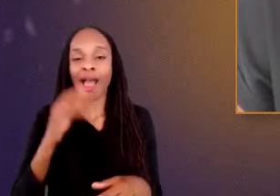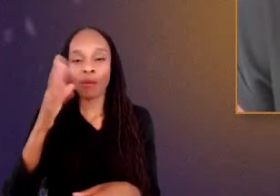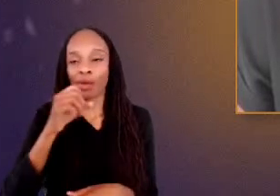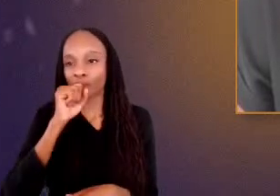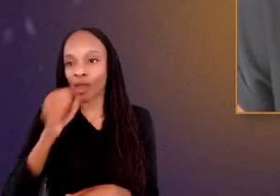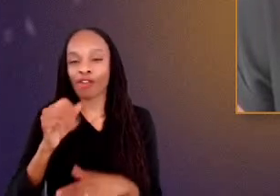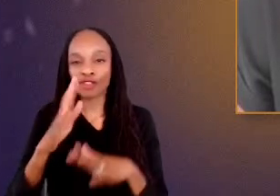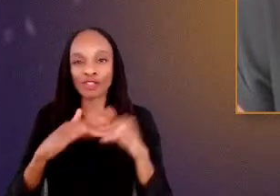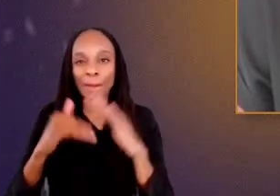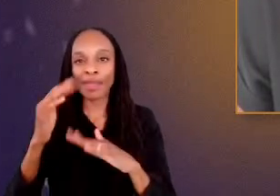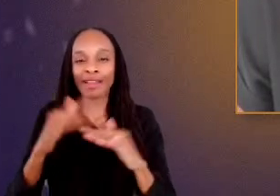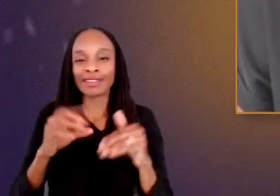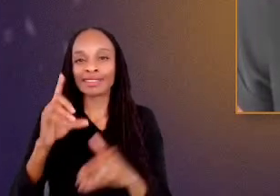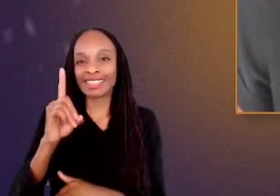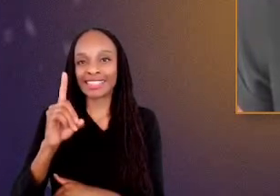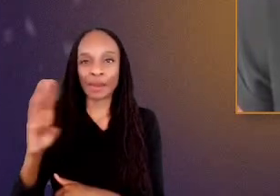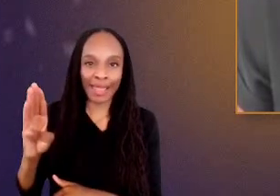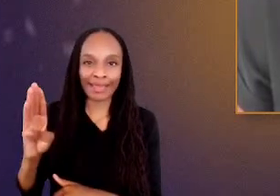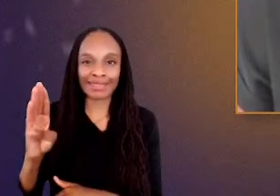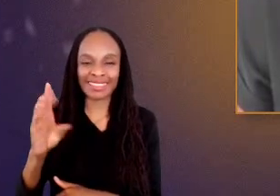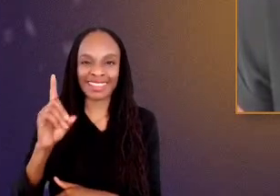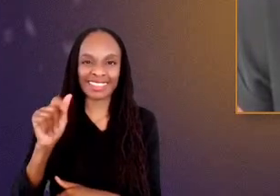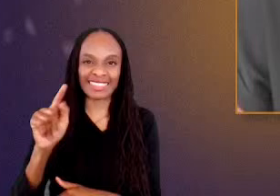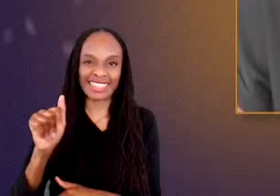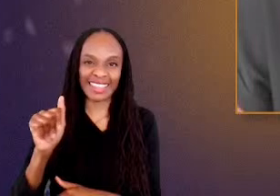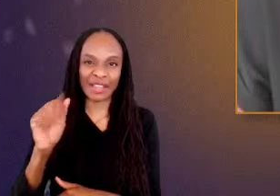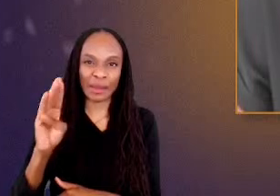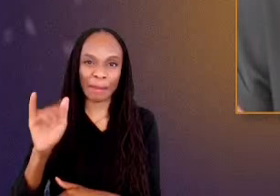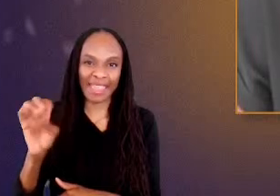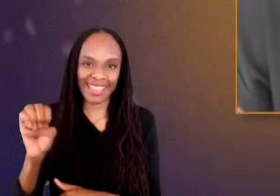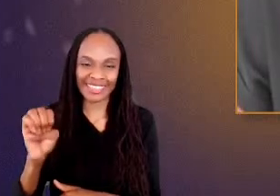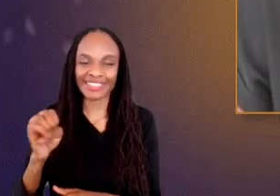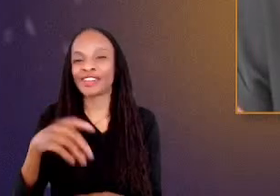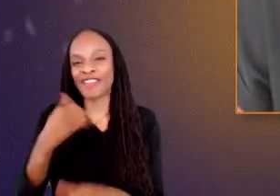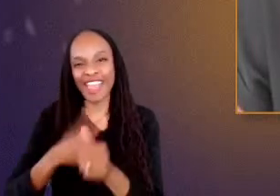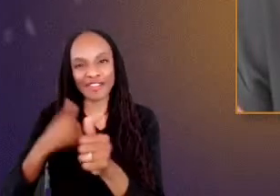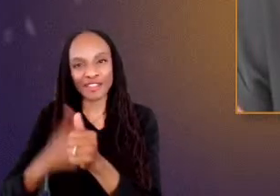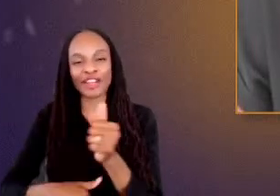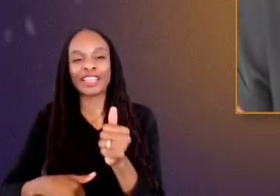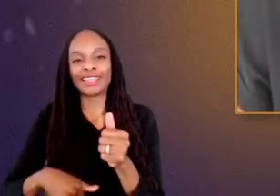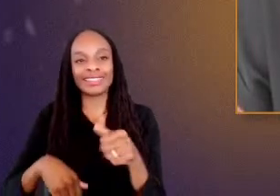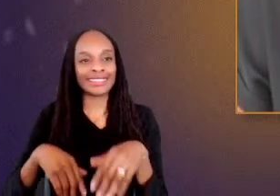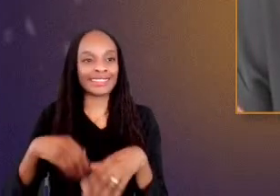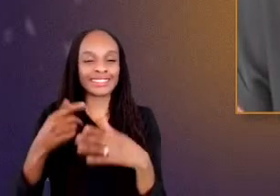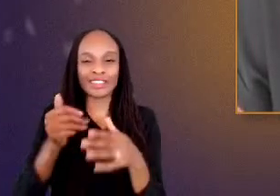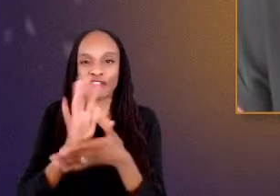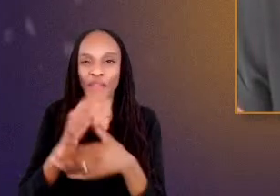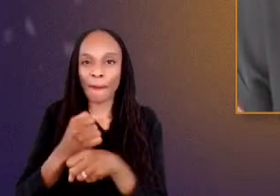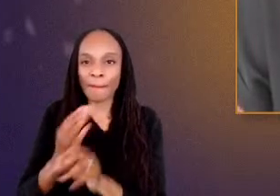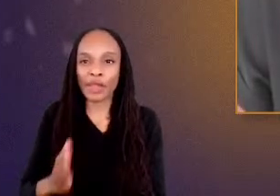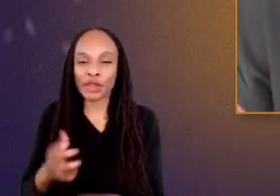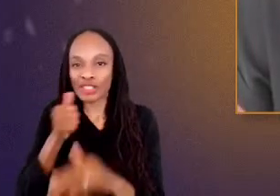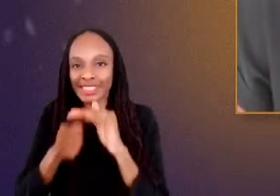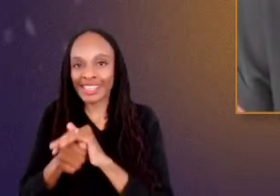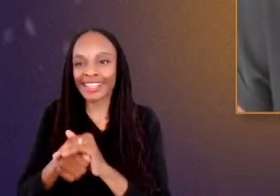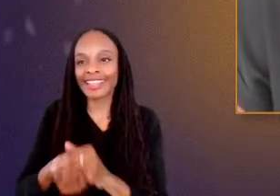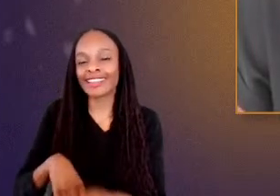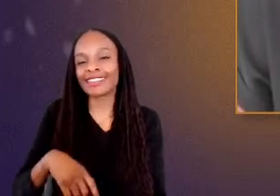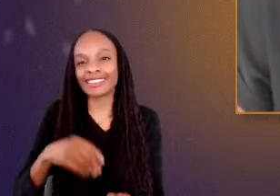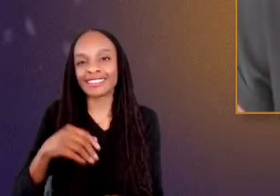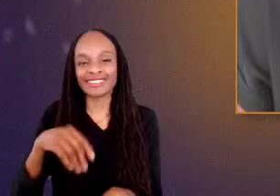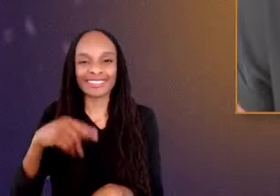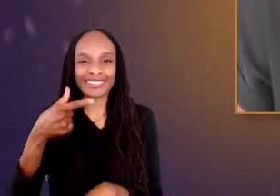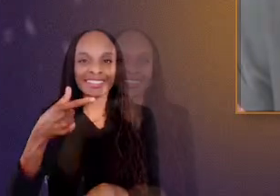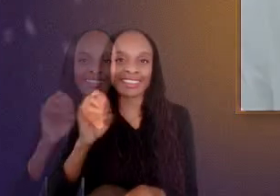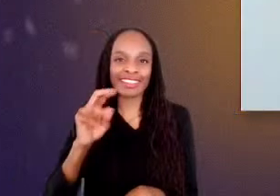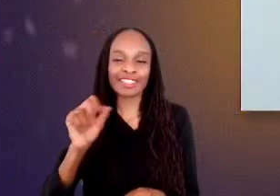of every filmmaker's hidden gems. I think next film I do, I'll do a few of like the best